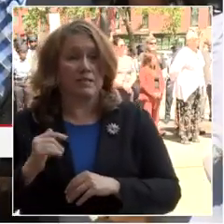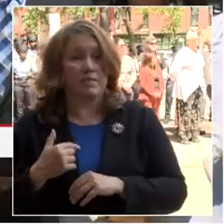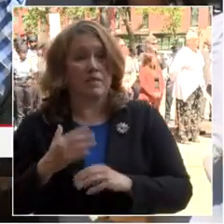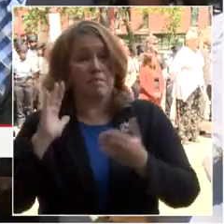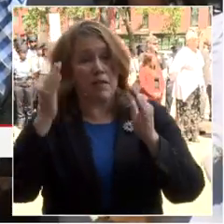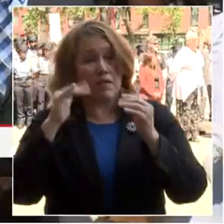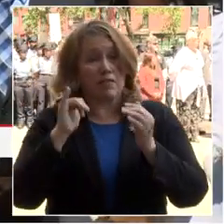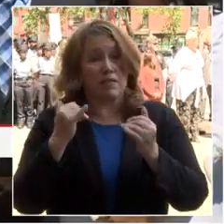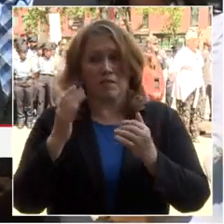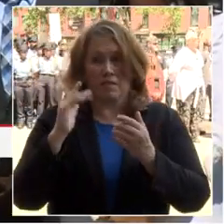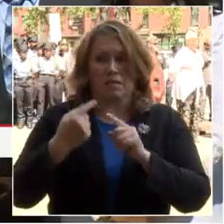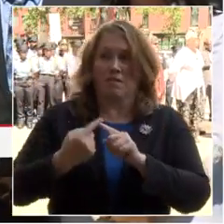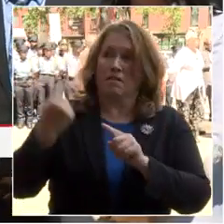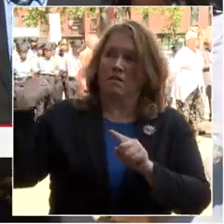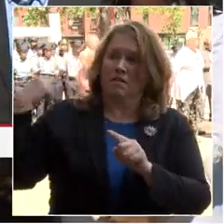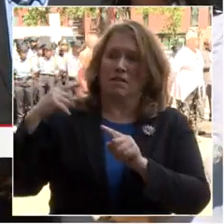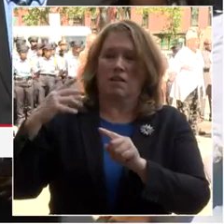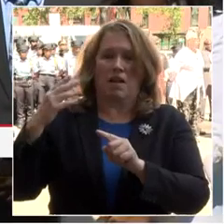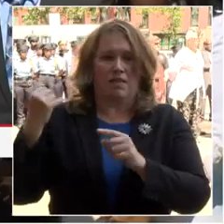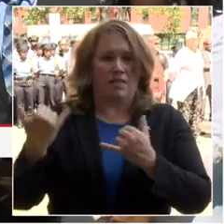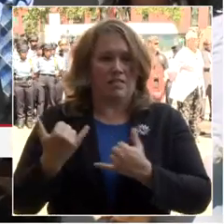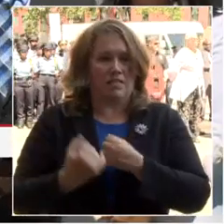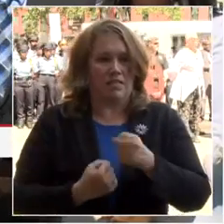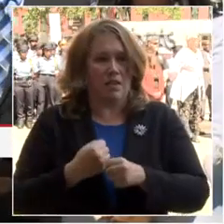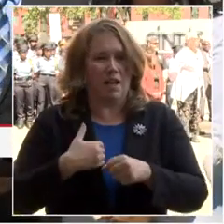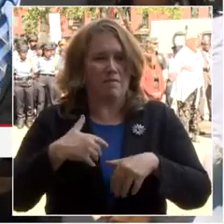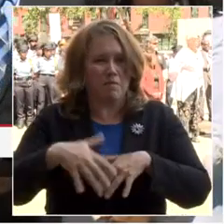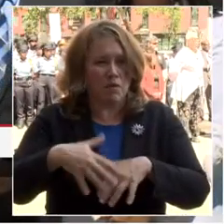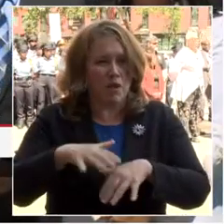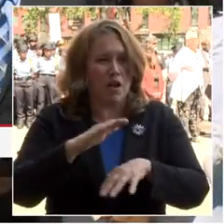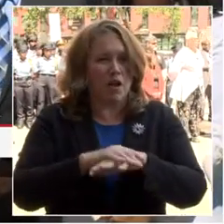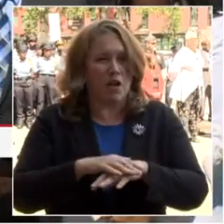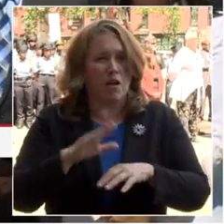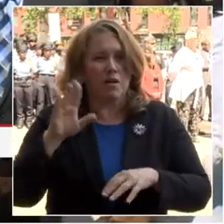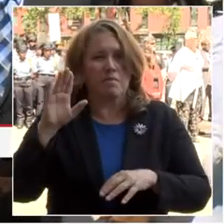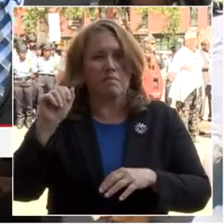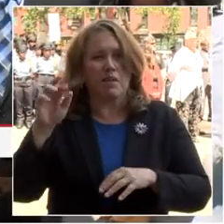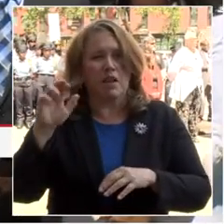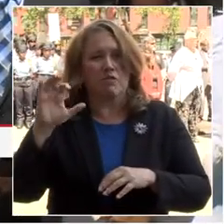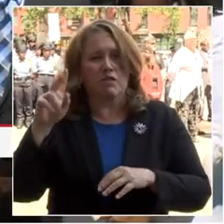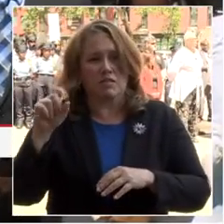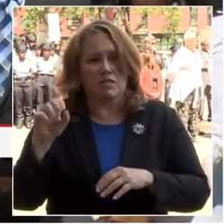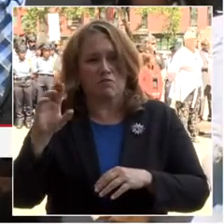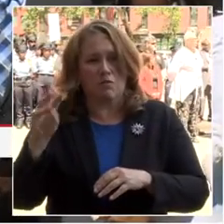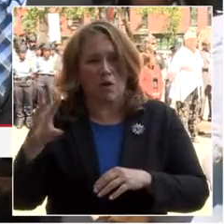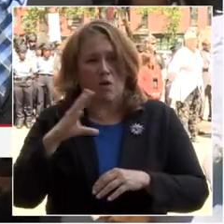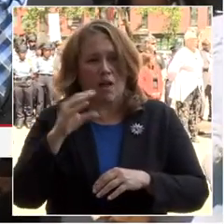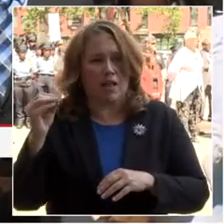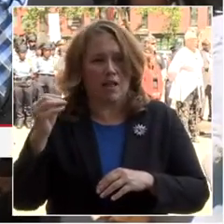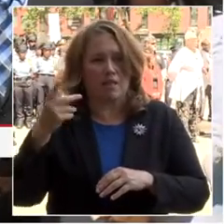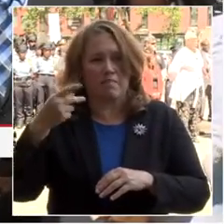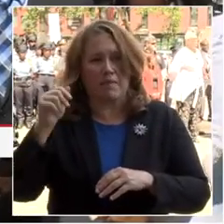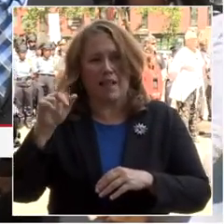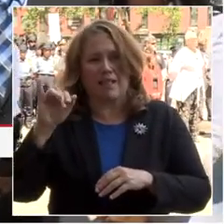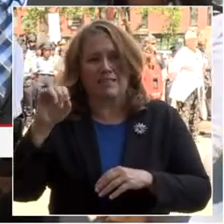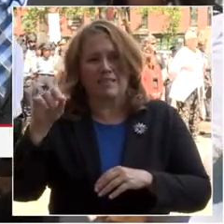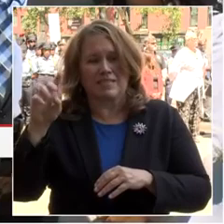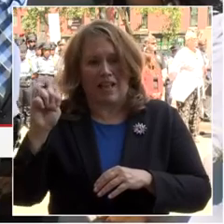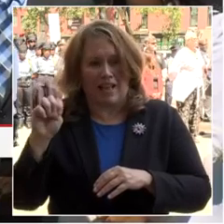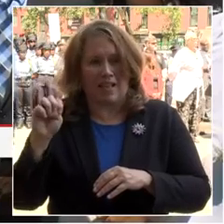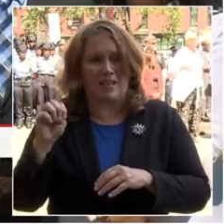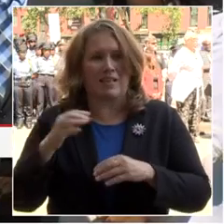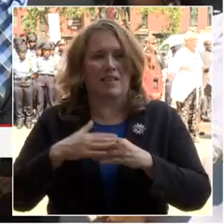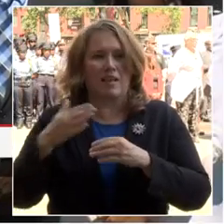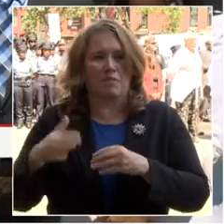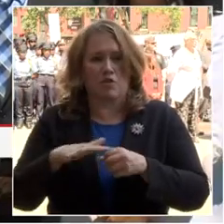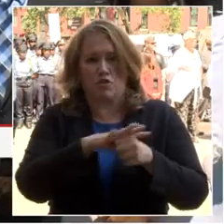two community parades planned on the 4th in the Barracks Row and Palisades neighborhoods. If you are planning to attend, please remember